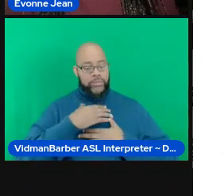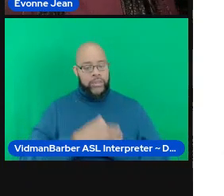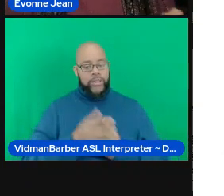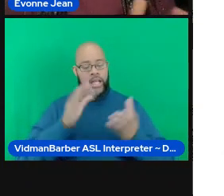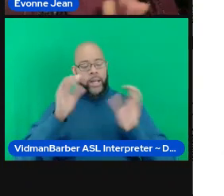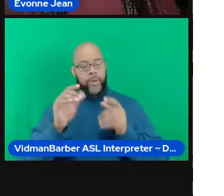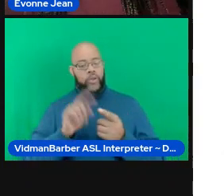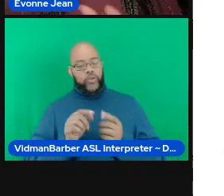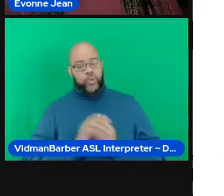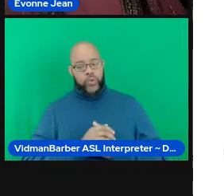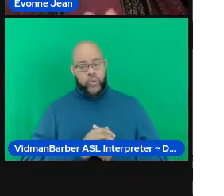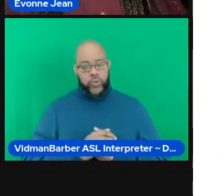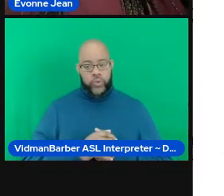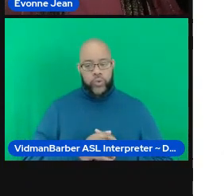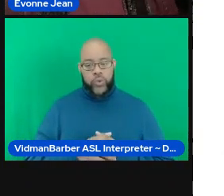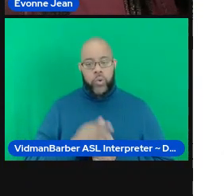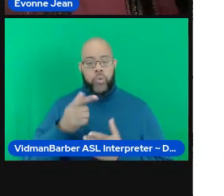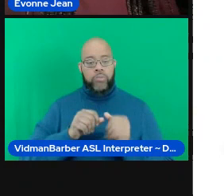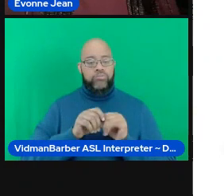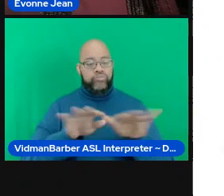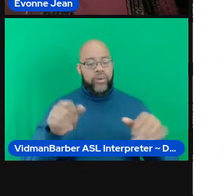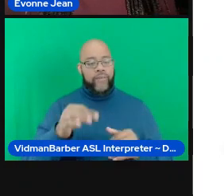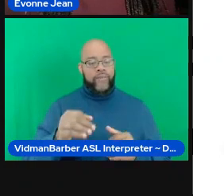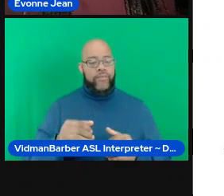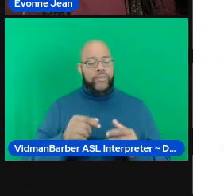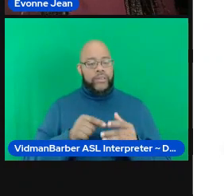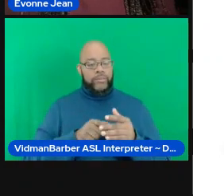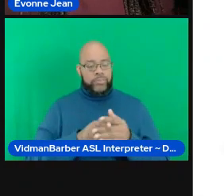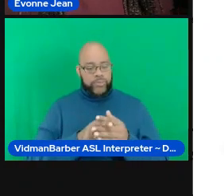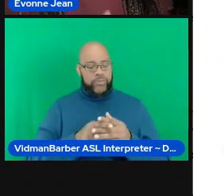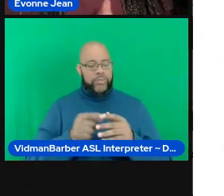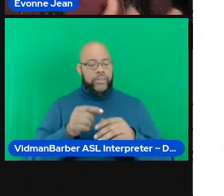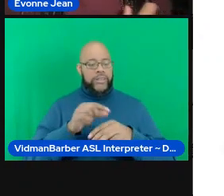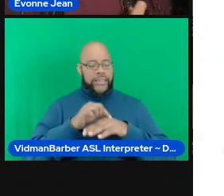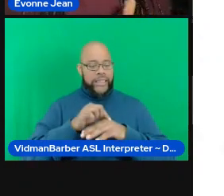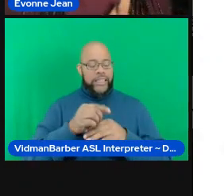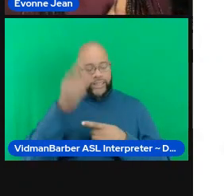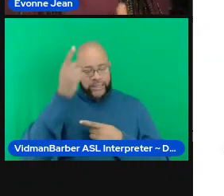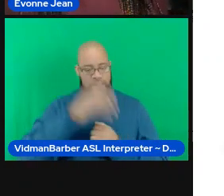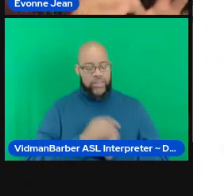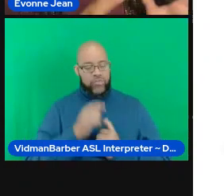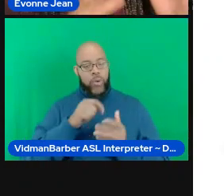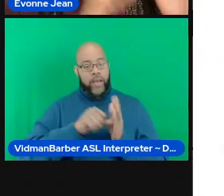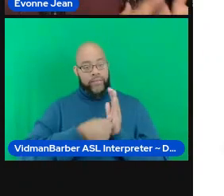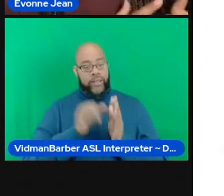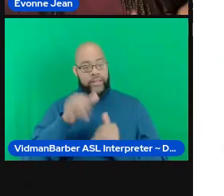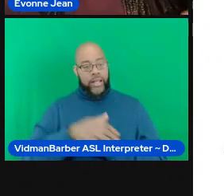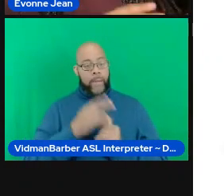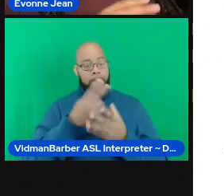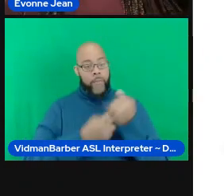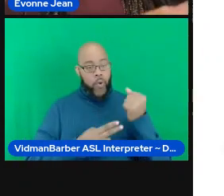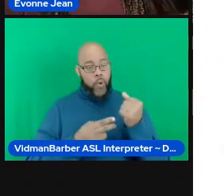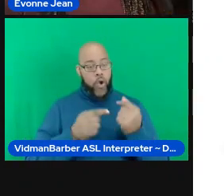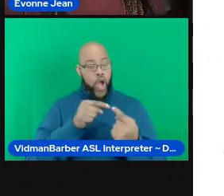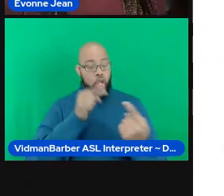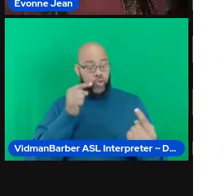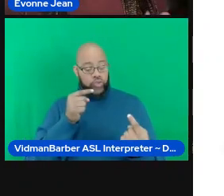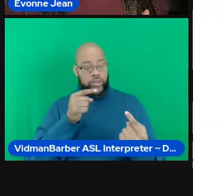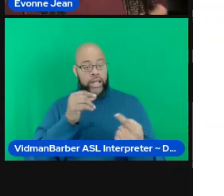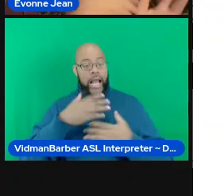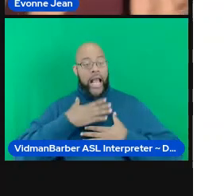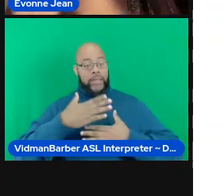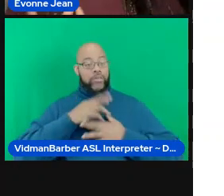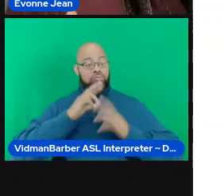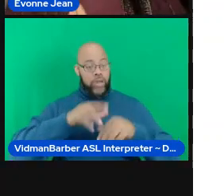to where there's a prevalence of helminth infections and disease. And so I really want to emphasize here that both allergic and asthmatic